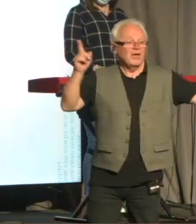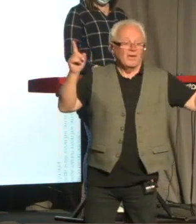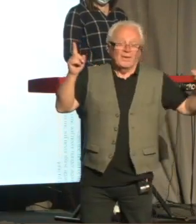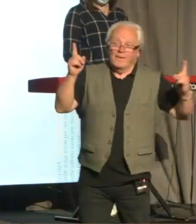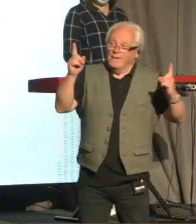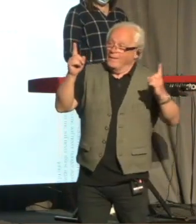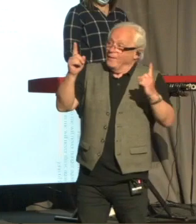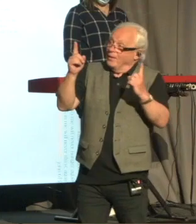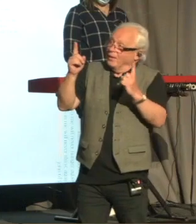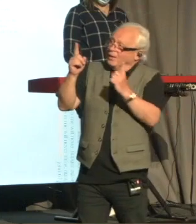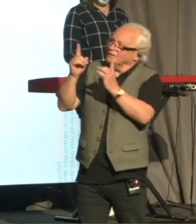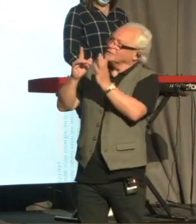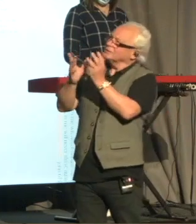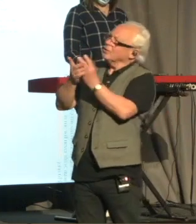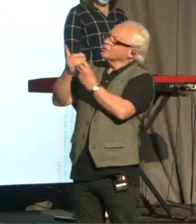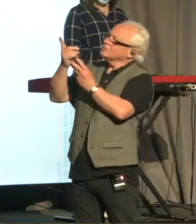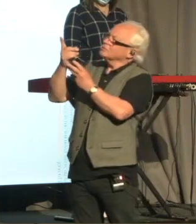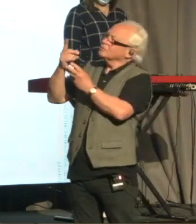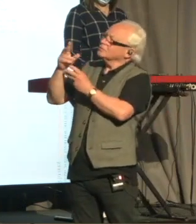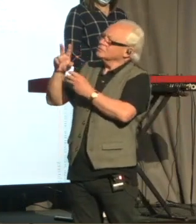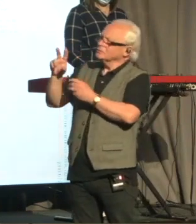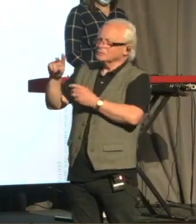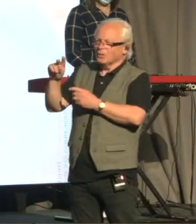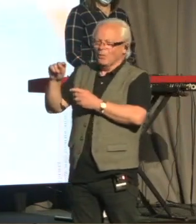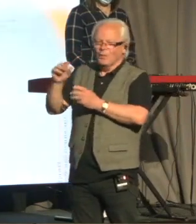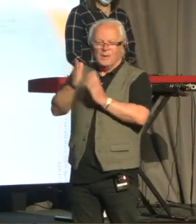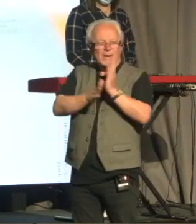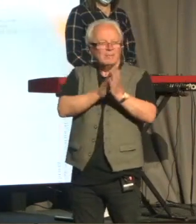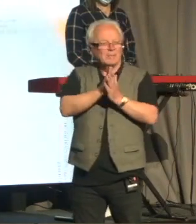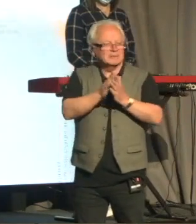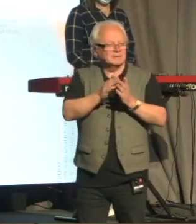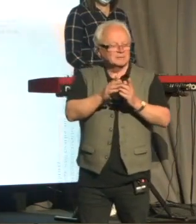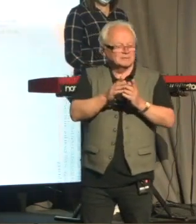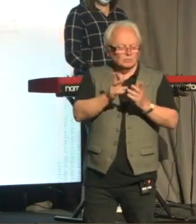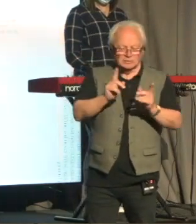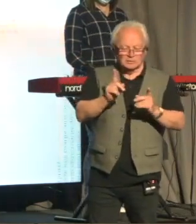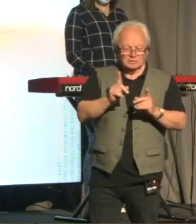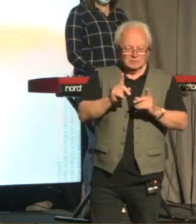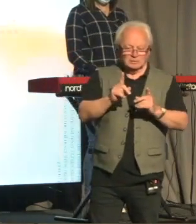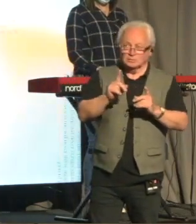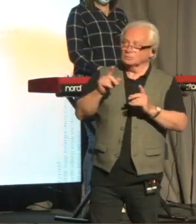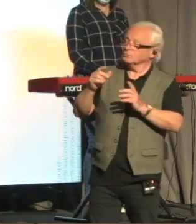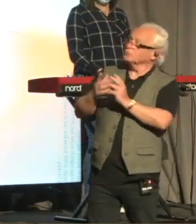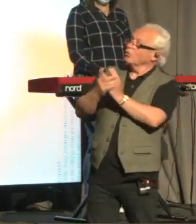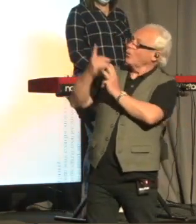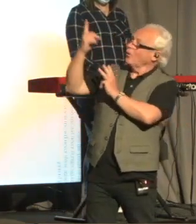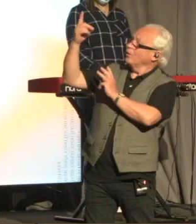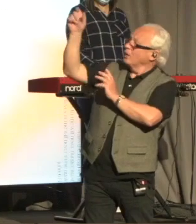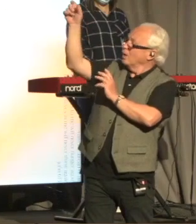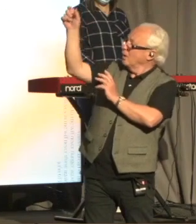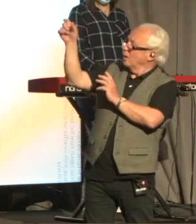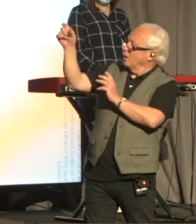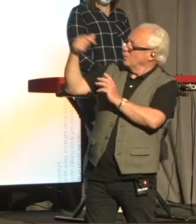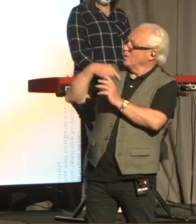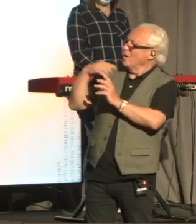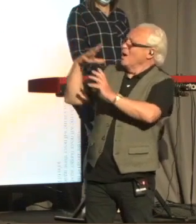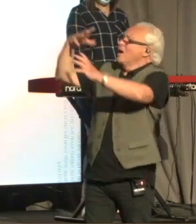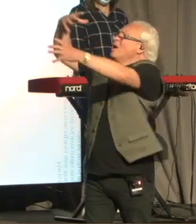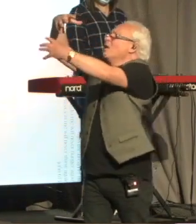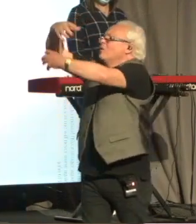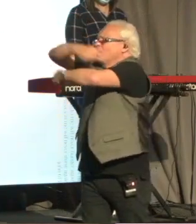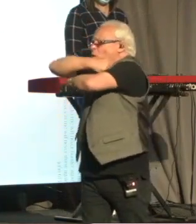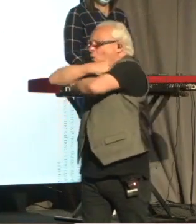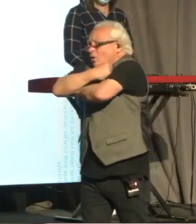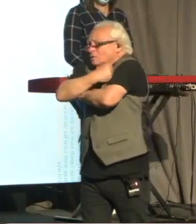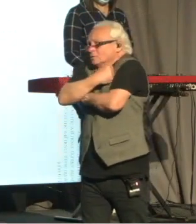God. No, it speaks of us falling onto him. And so we see